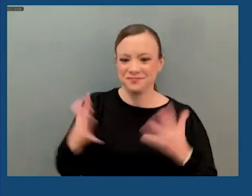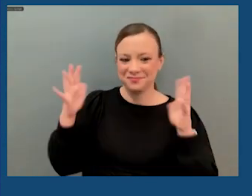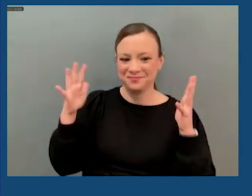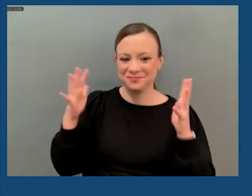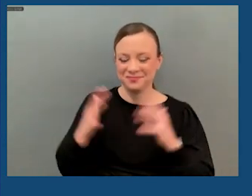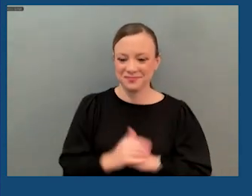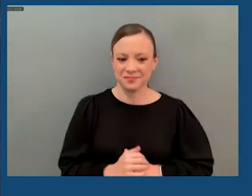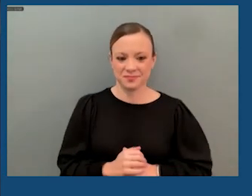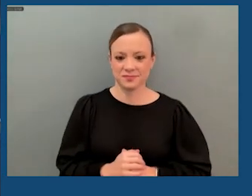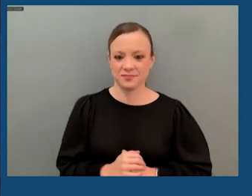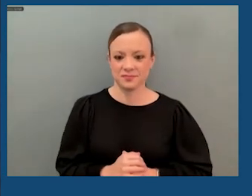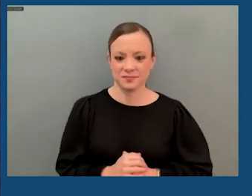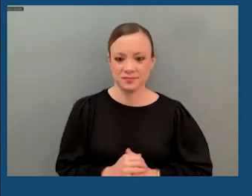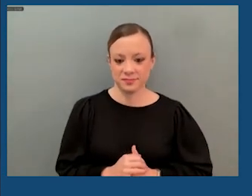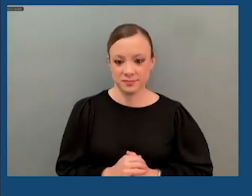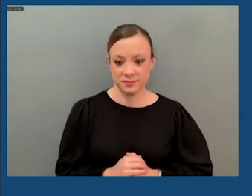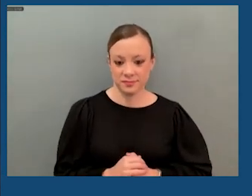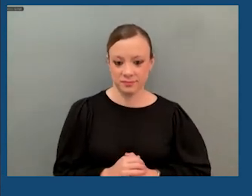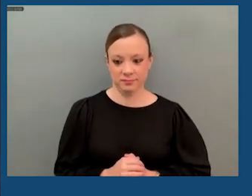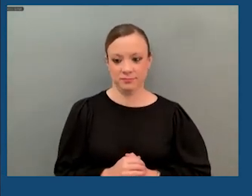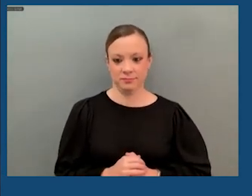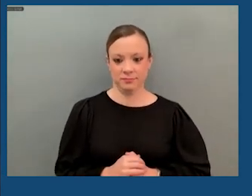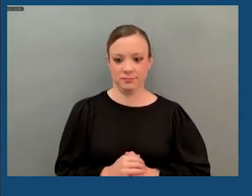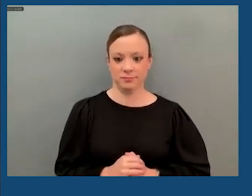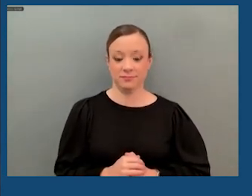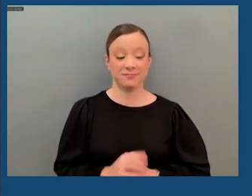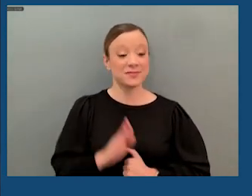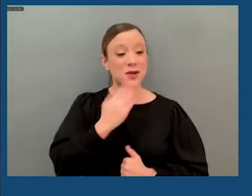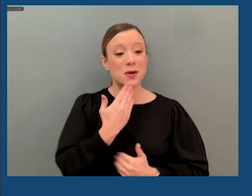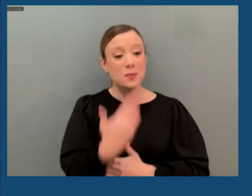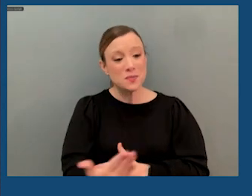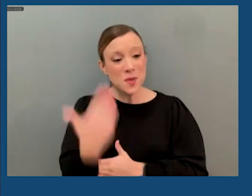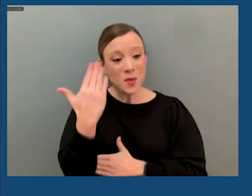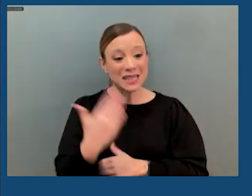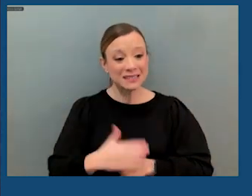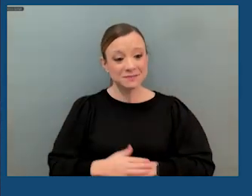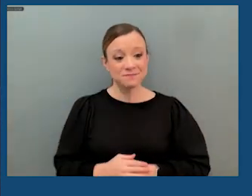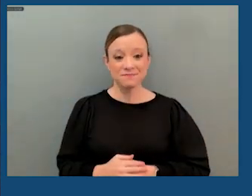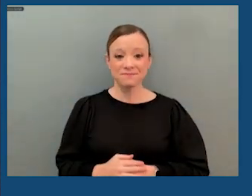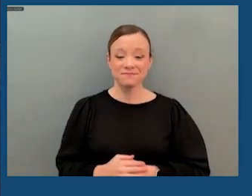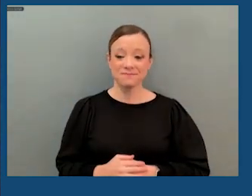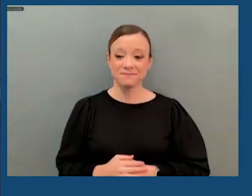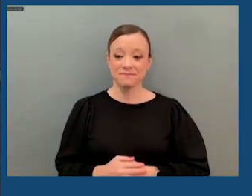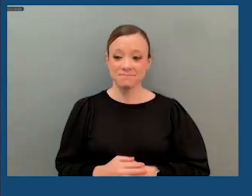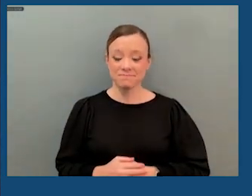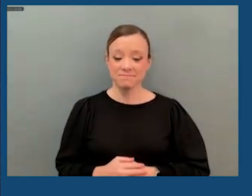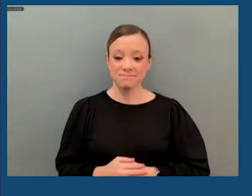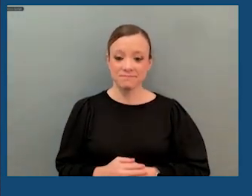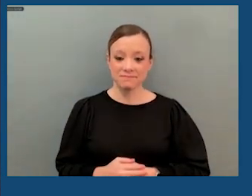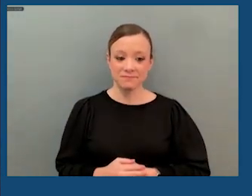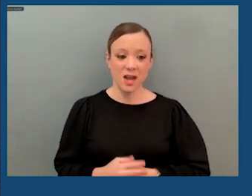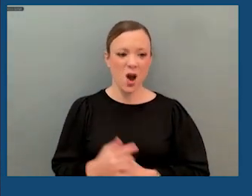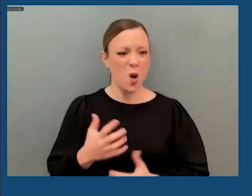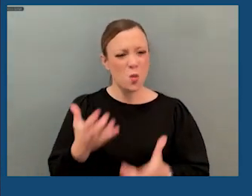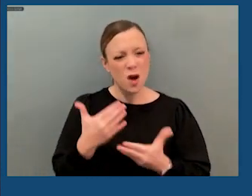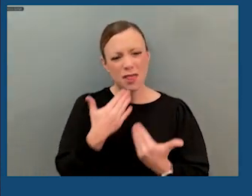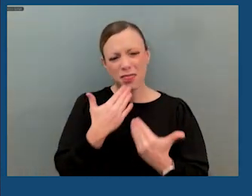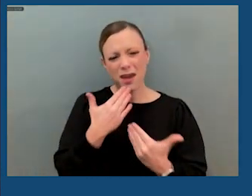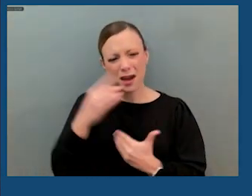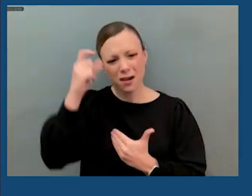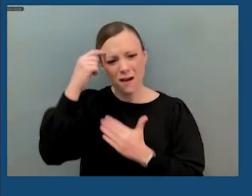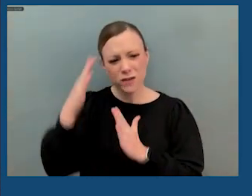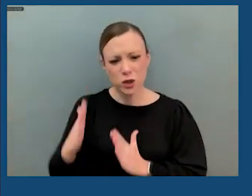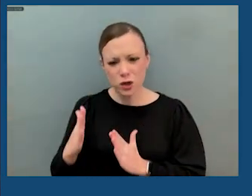Good morning, everyone. I want to thank the governor for convening us